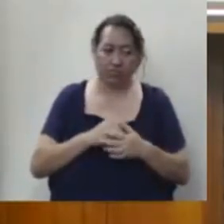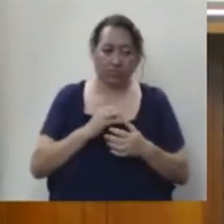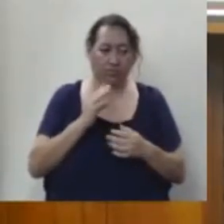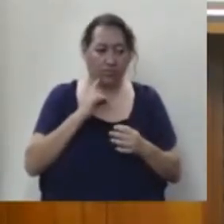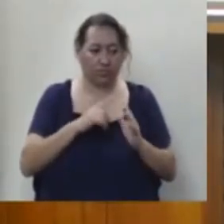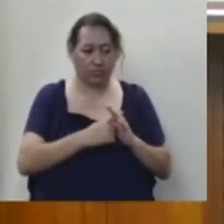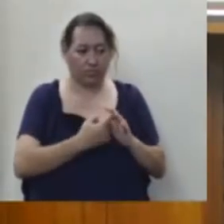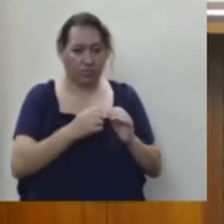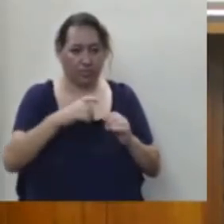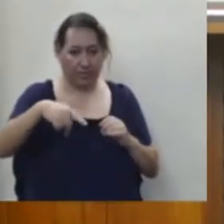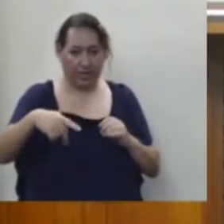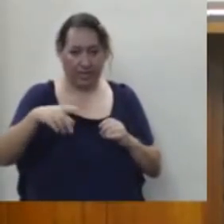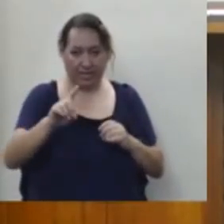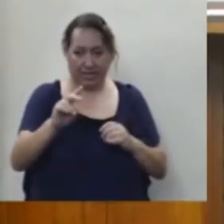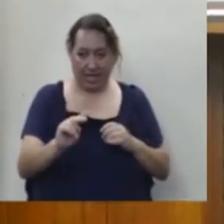PDN, Jasmine Weiss.